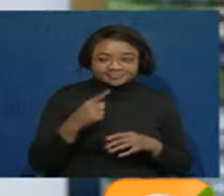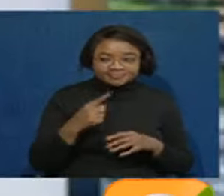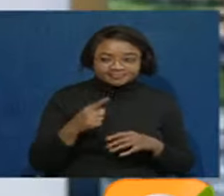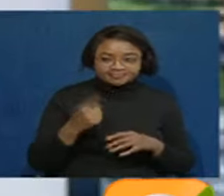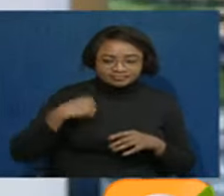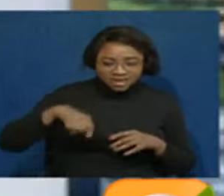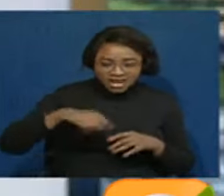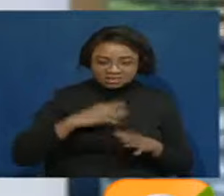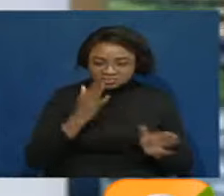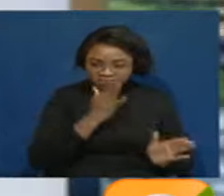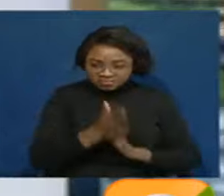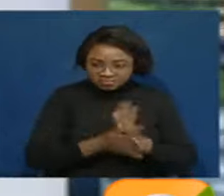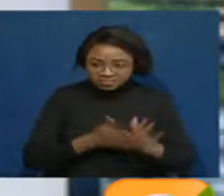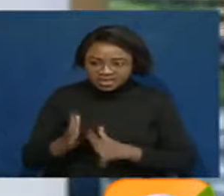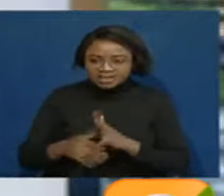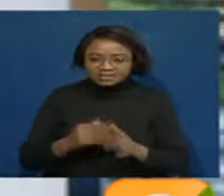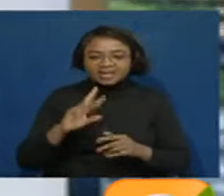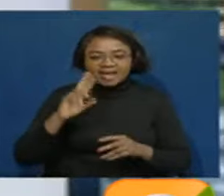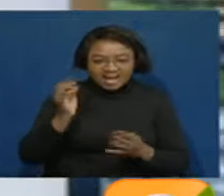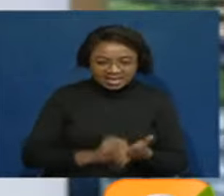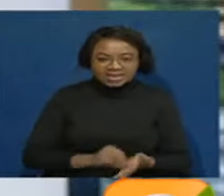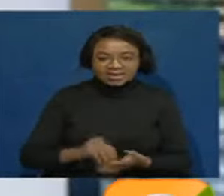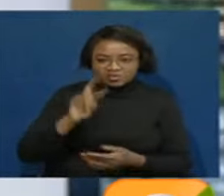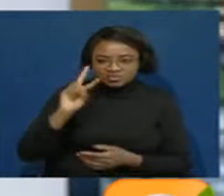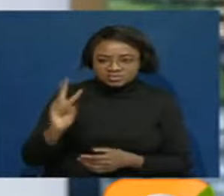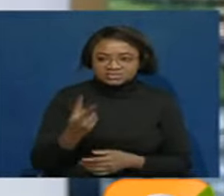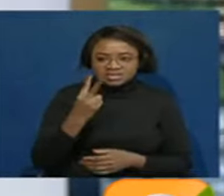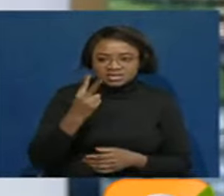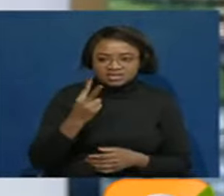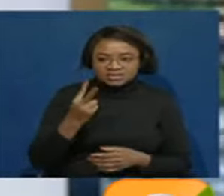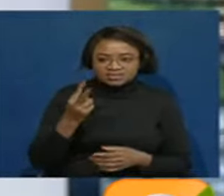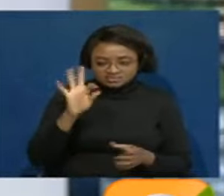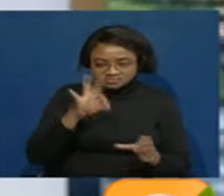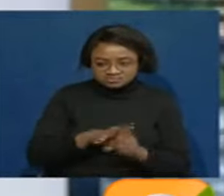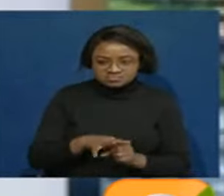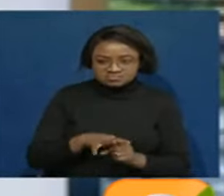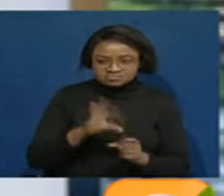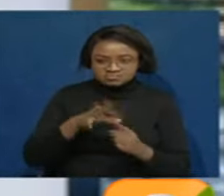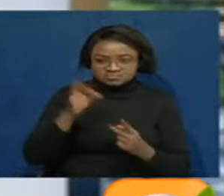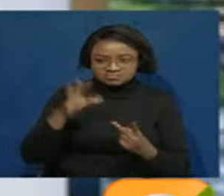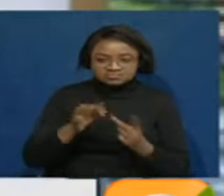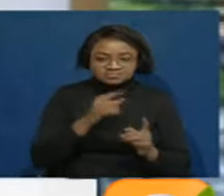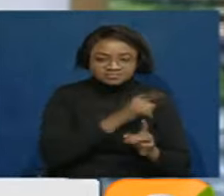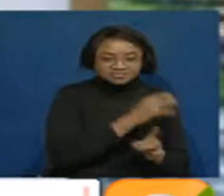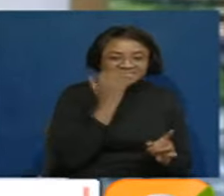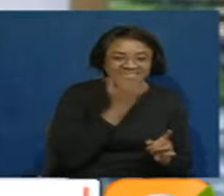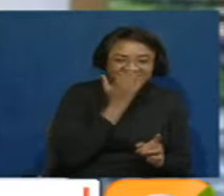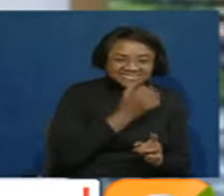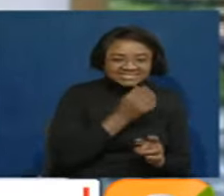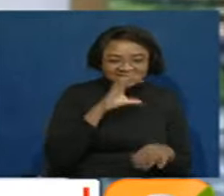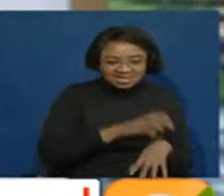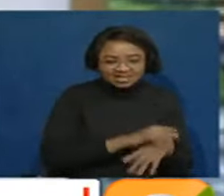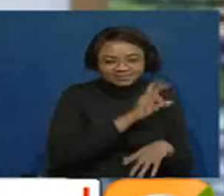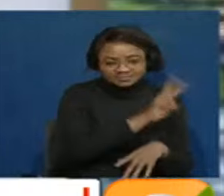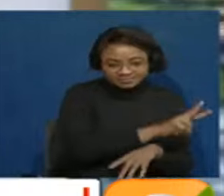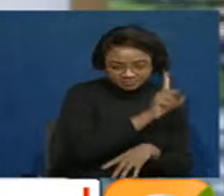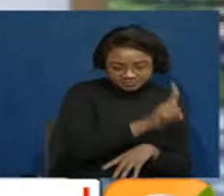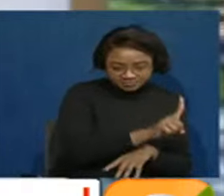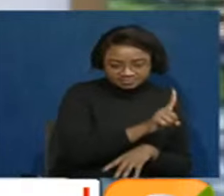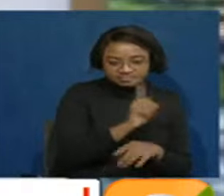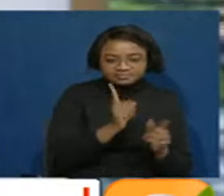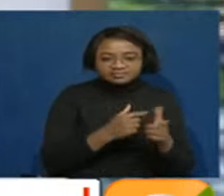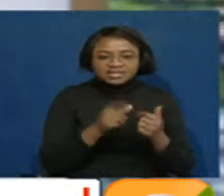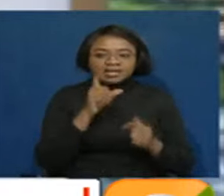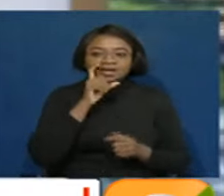each other and we did the second round of nomination. And Rigathi Gachagua got 21 votes and